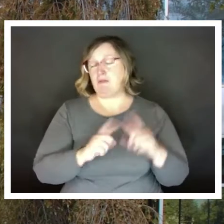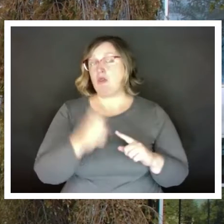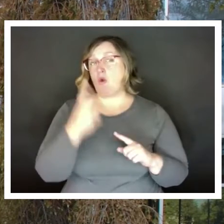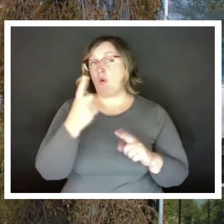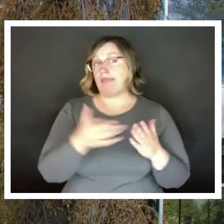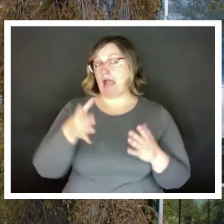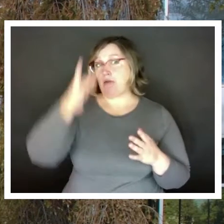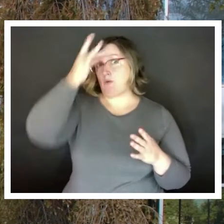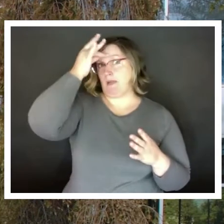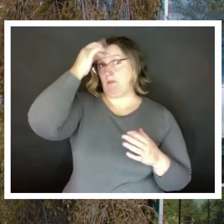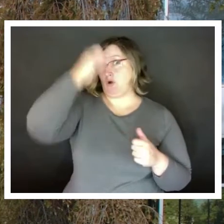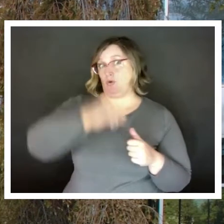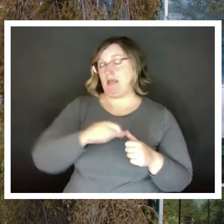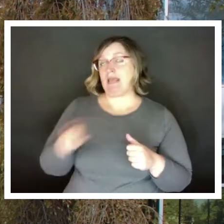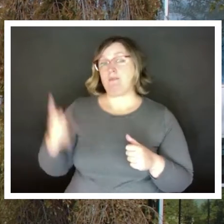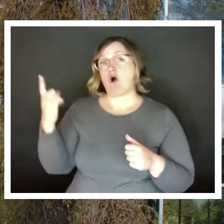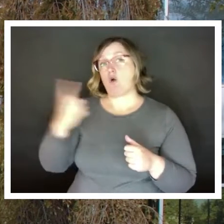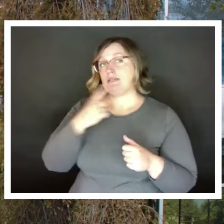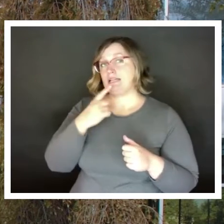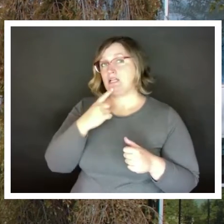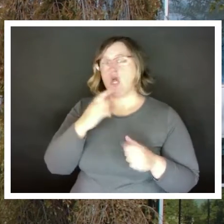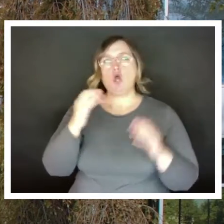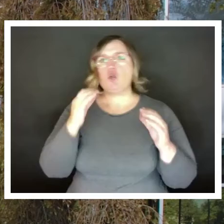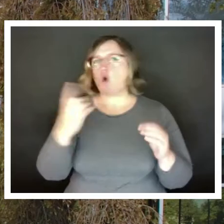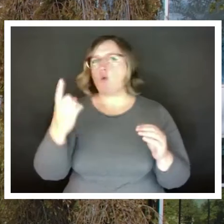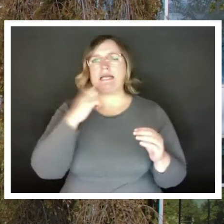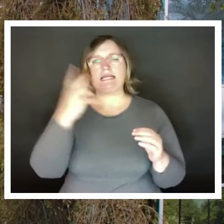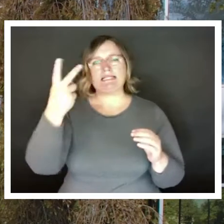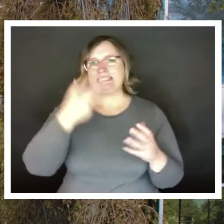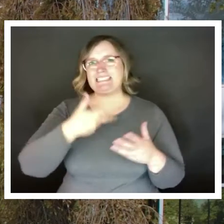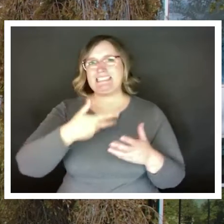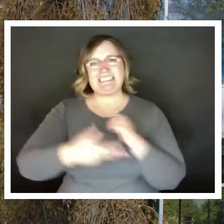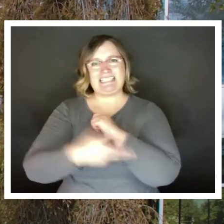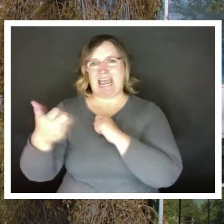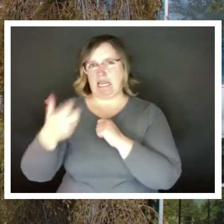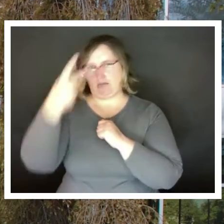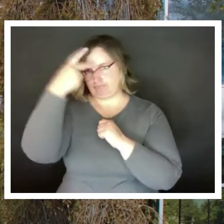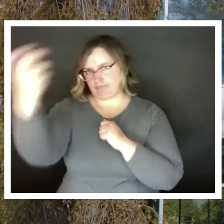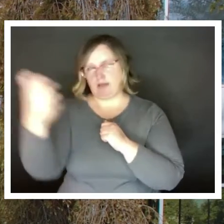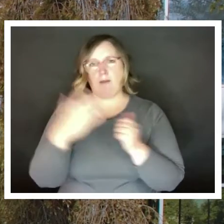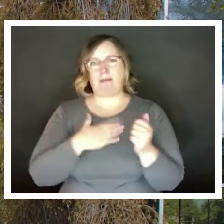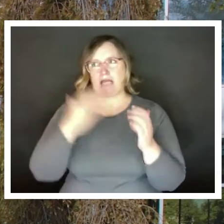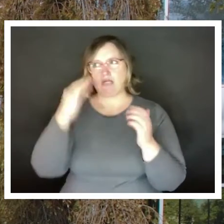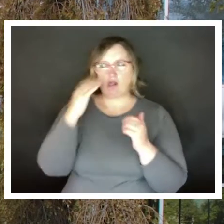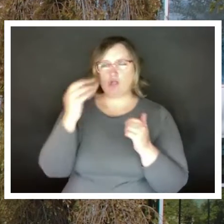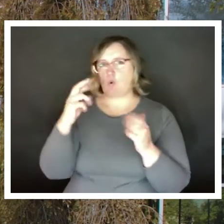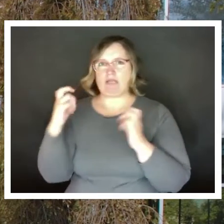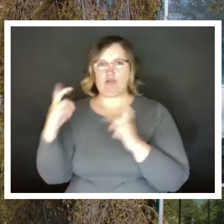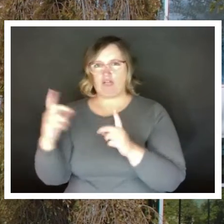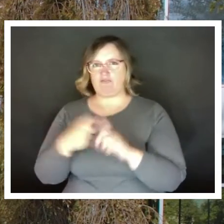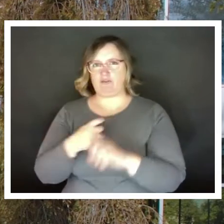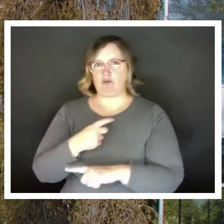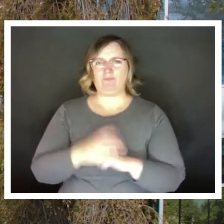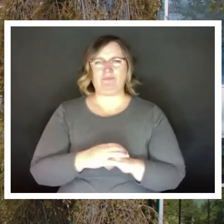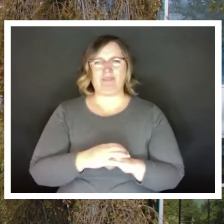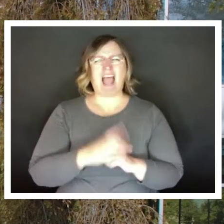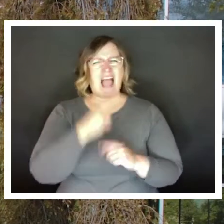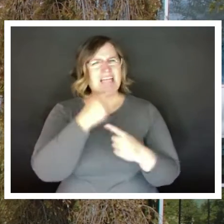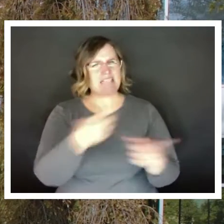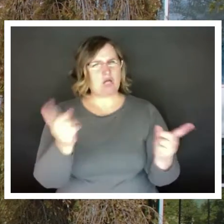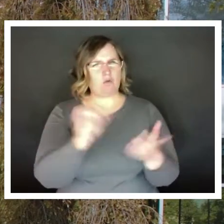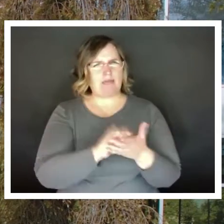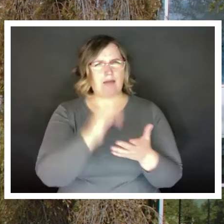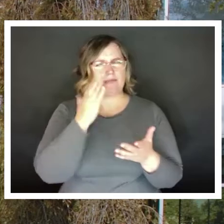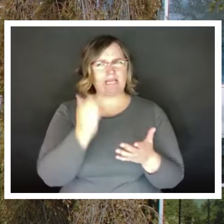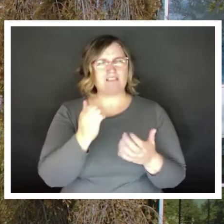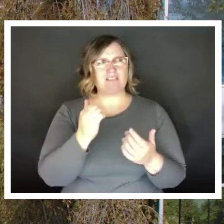him always telling me that no one can take my knowledge and education away from me. I choose to share this with all of you because it holds true for all of